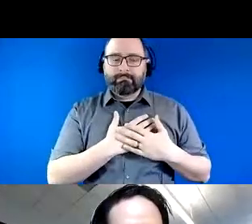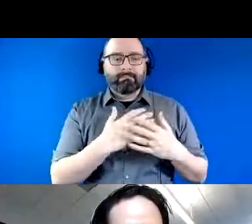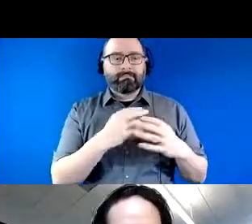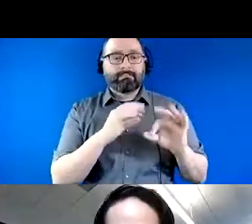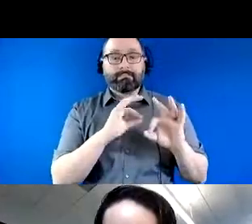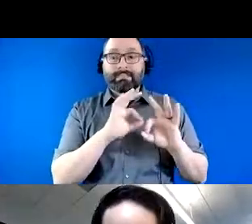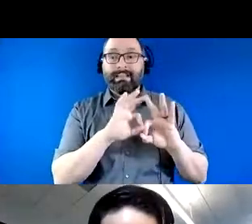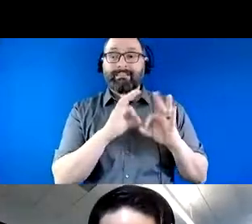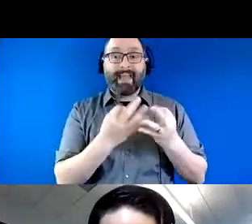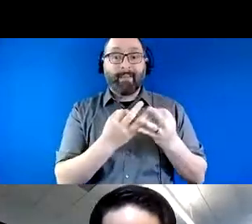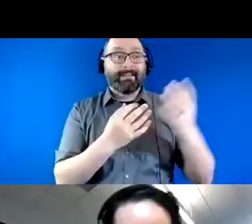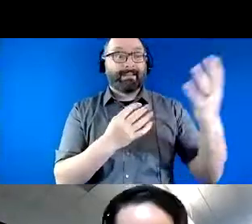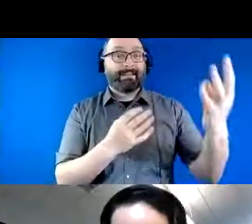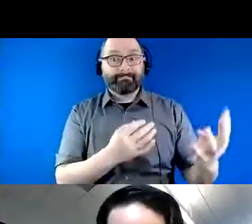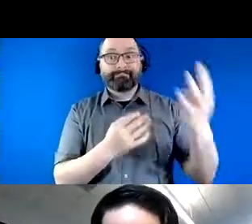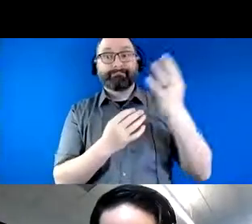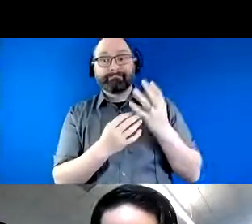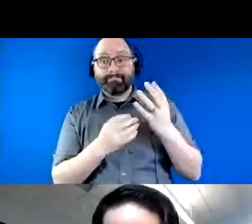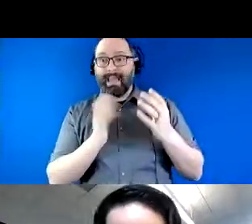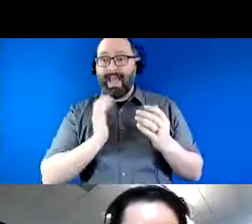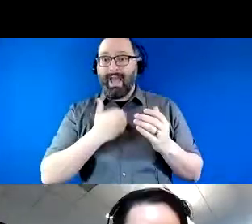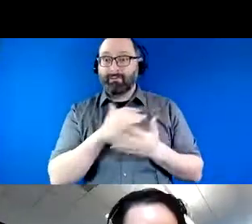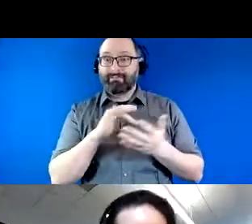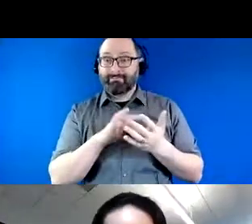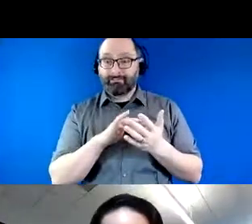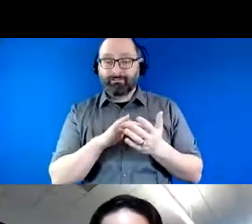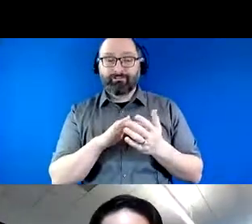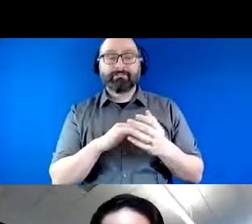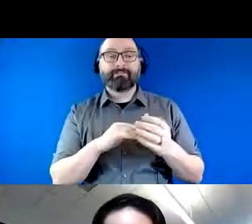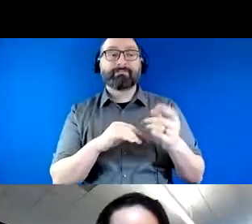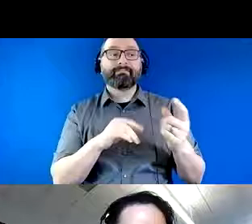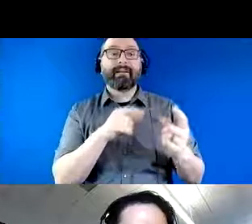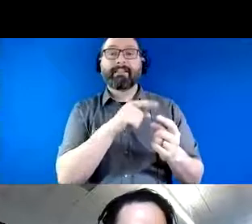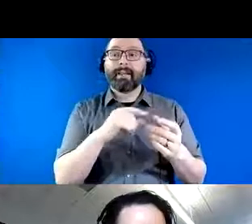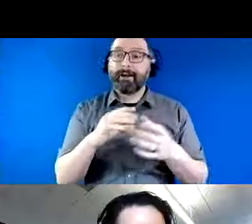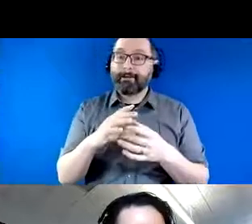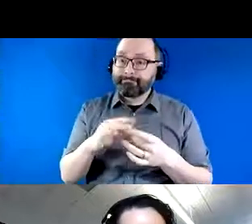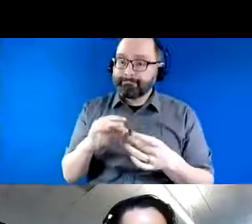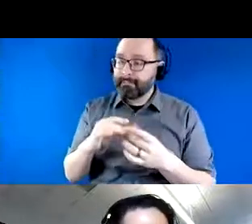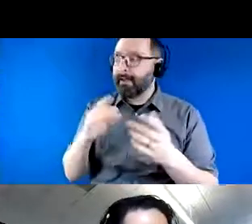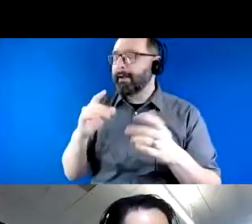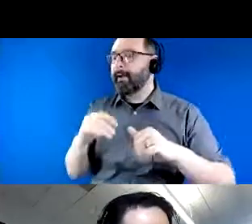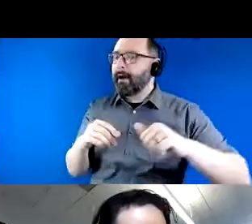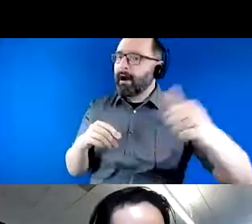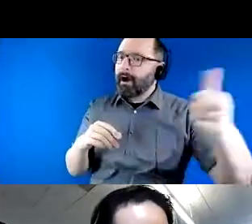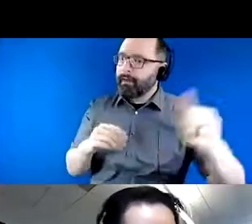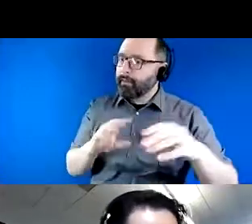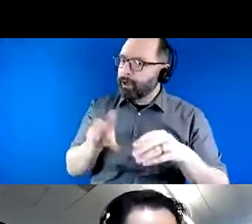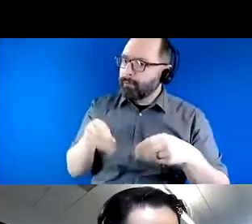family walk in, coming to our center and hear that another provider, another